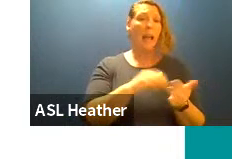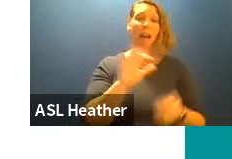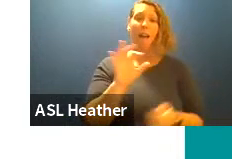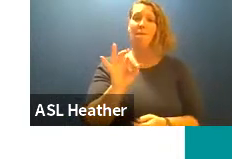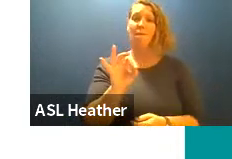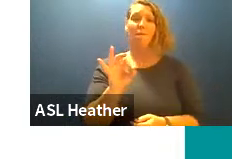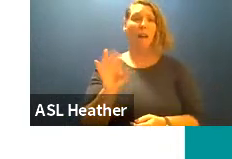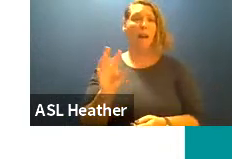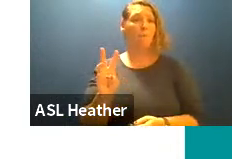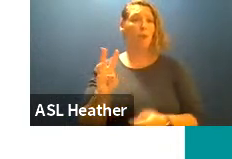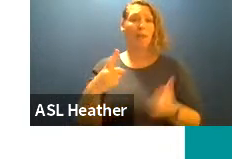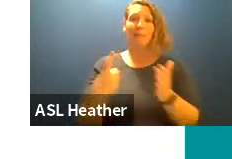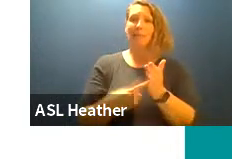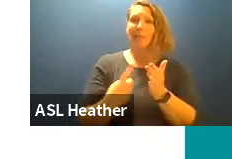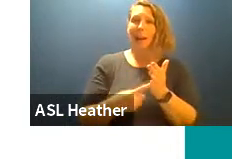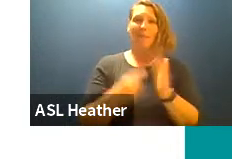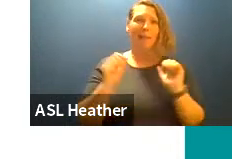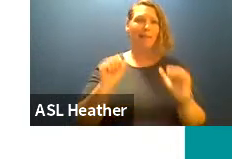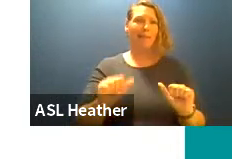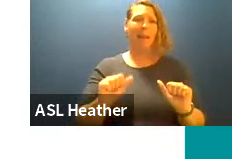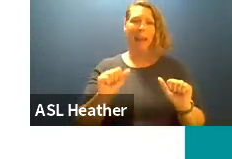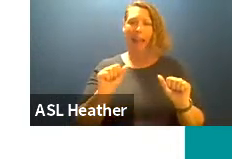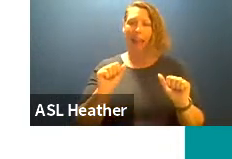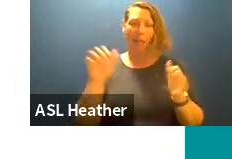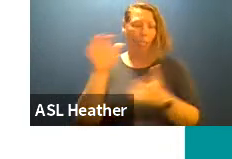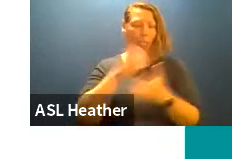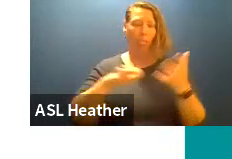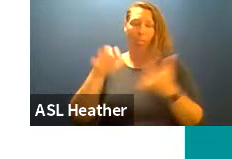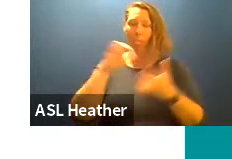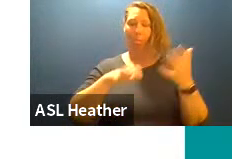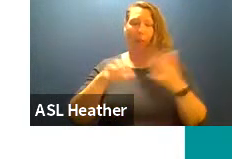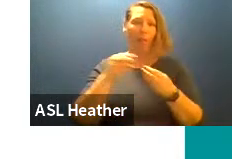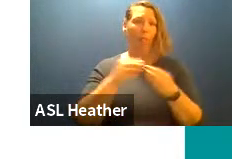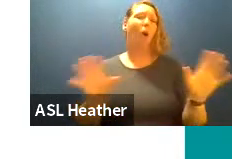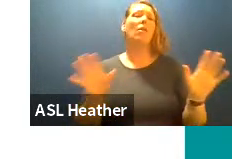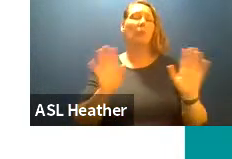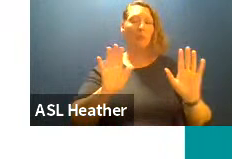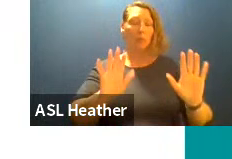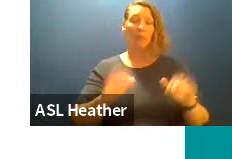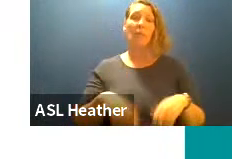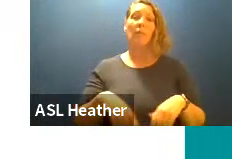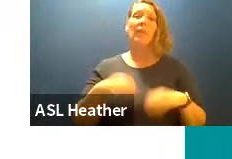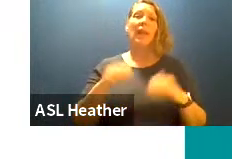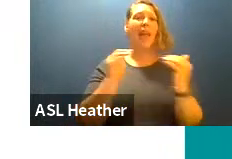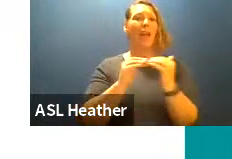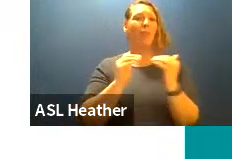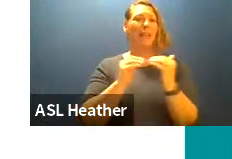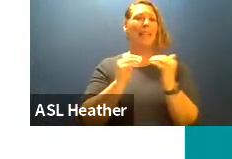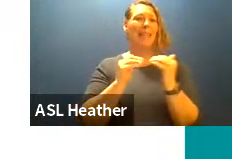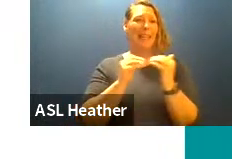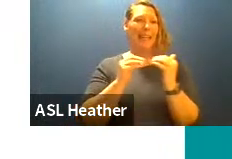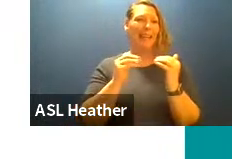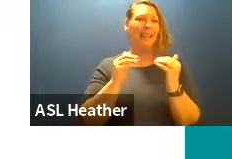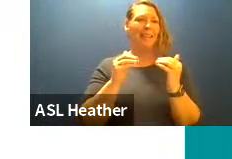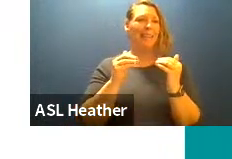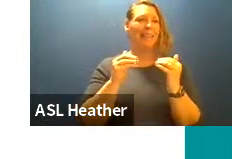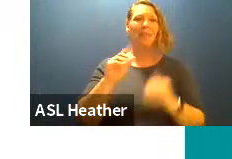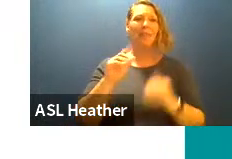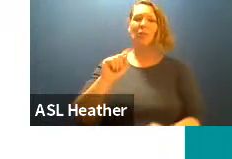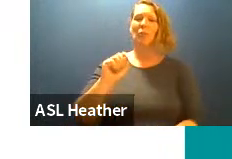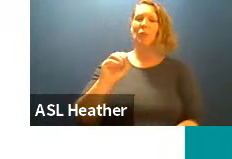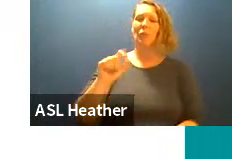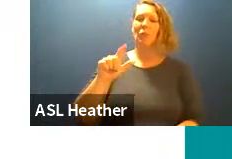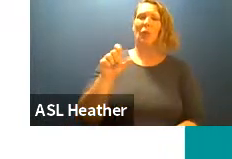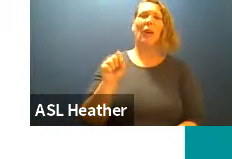we sometimes can get lost in the alphabet soup. The way to think about the framework is an equity lens. It's a tool that